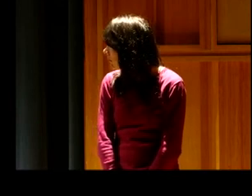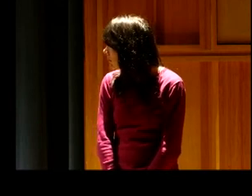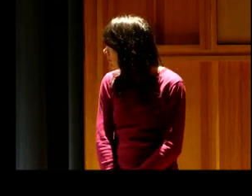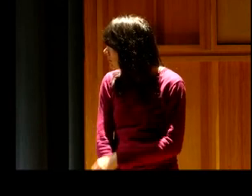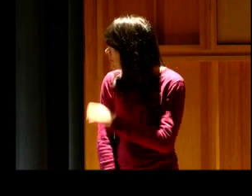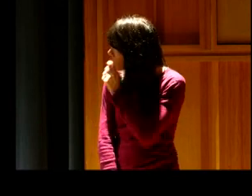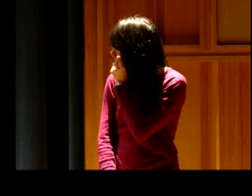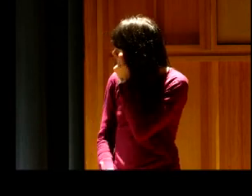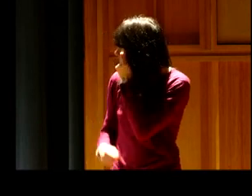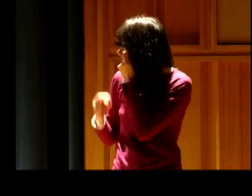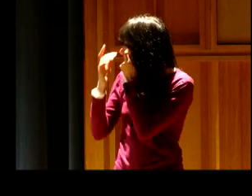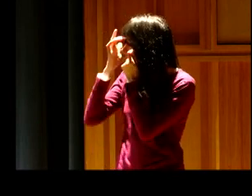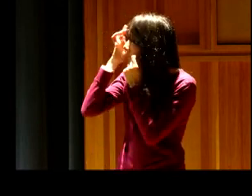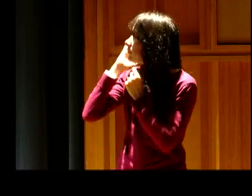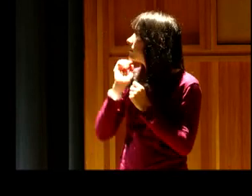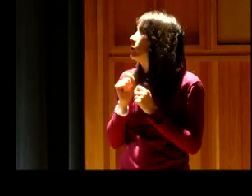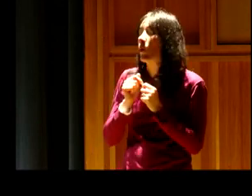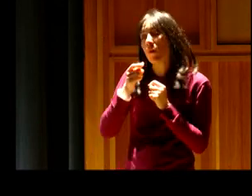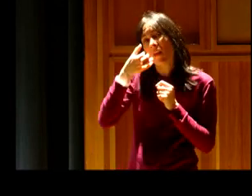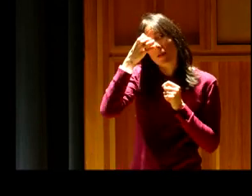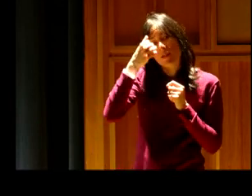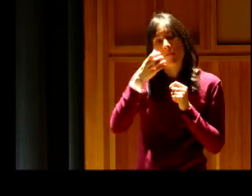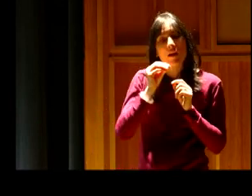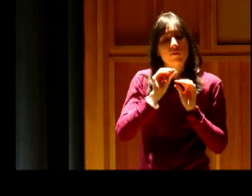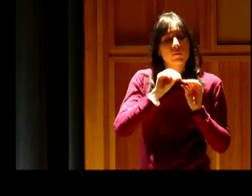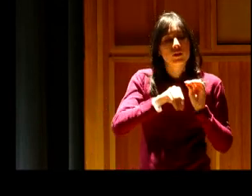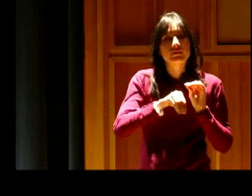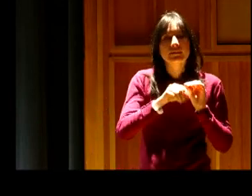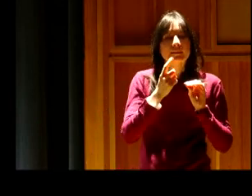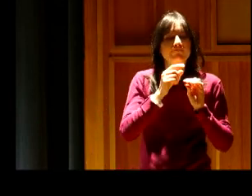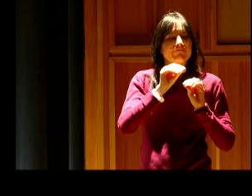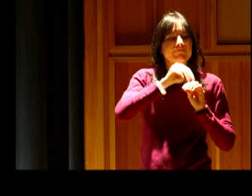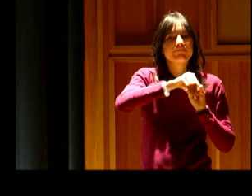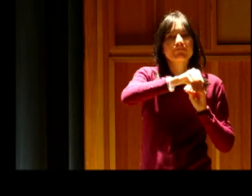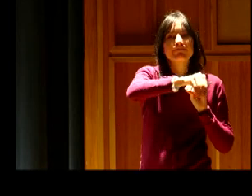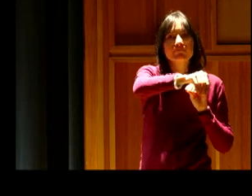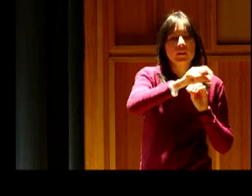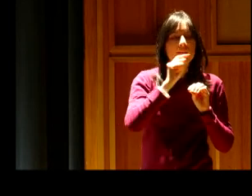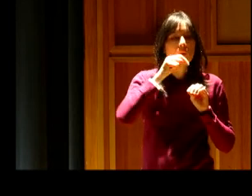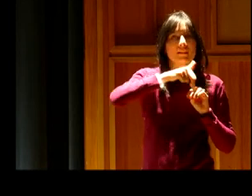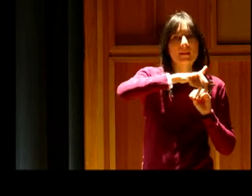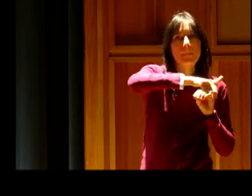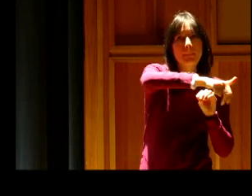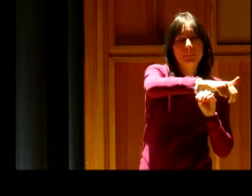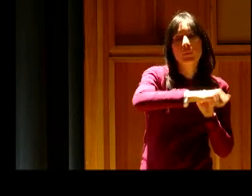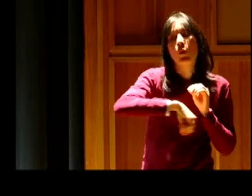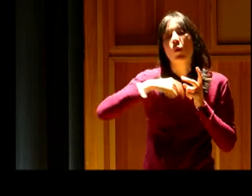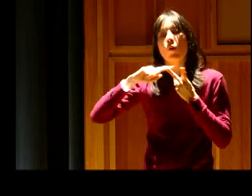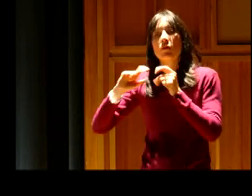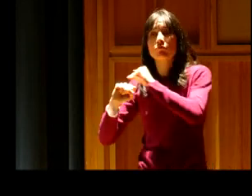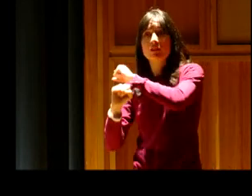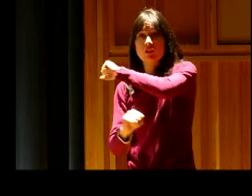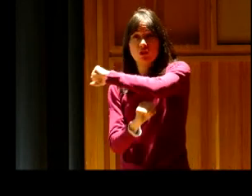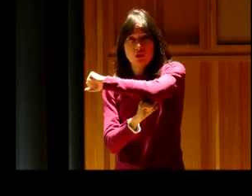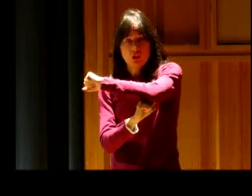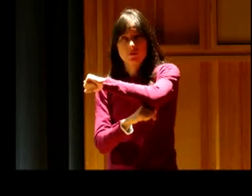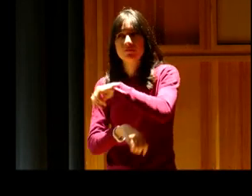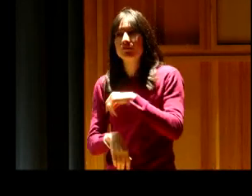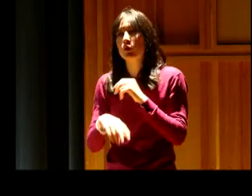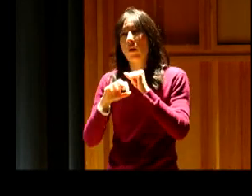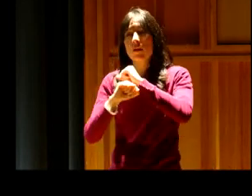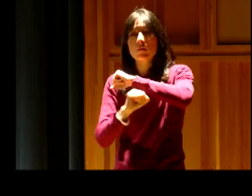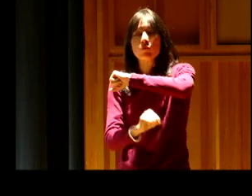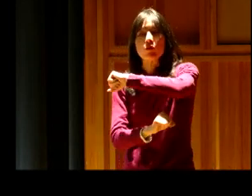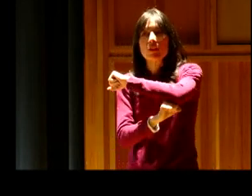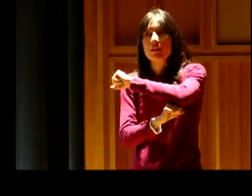down stepping stones. A bridge, think about net zero as a bridge that crosses a large